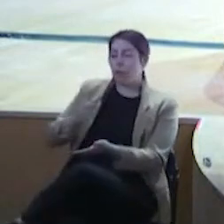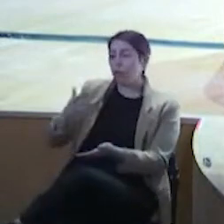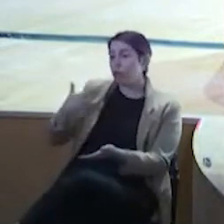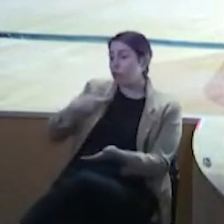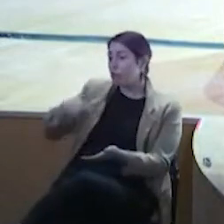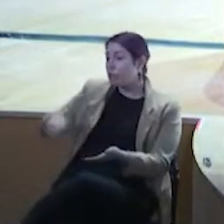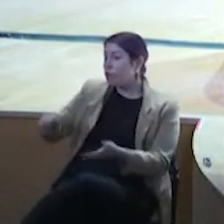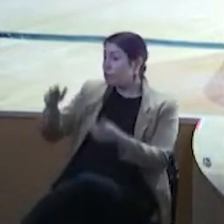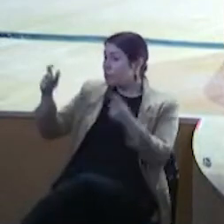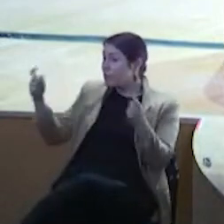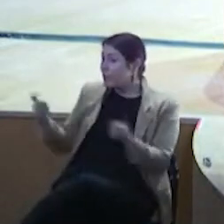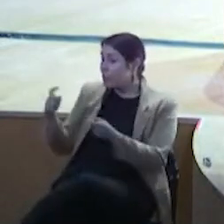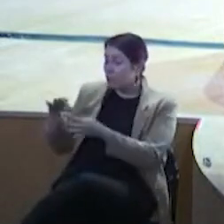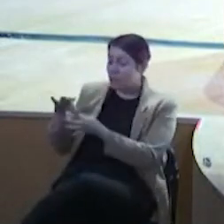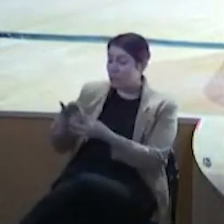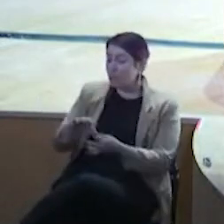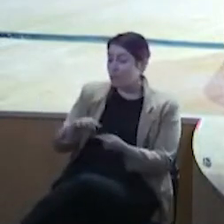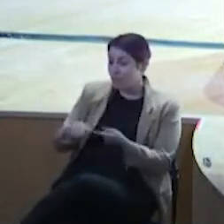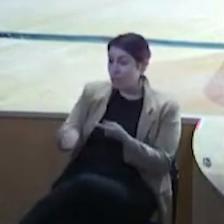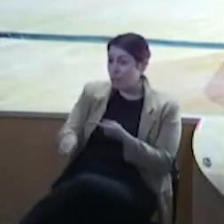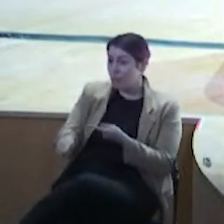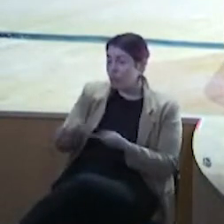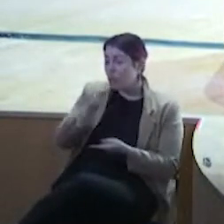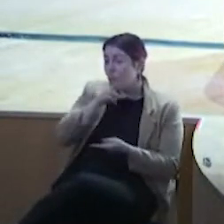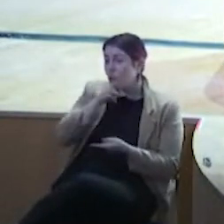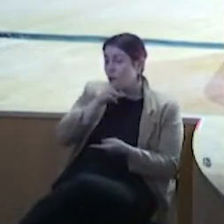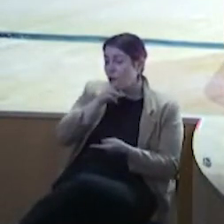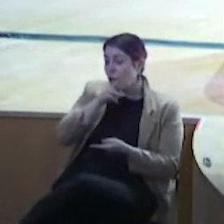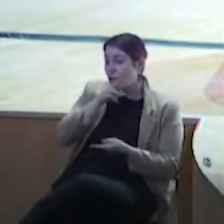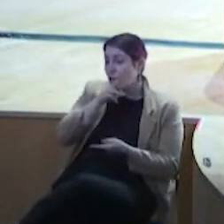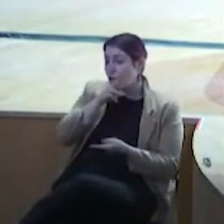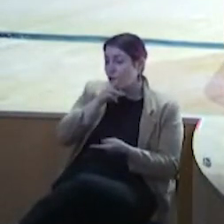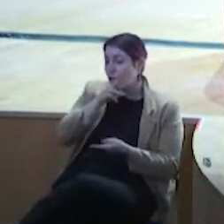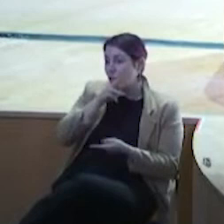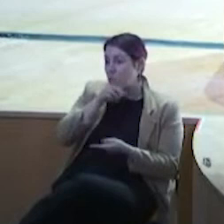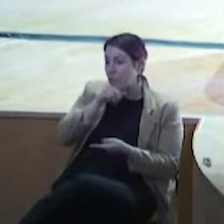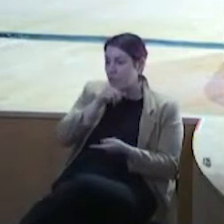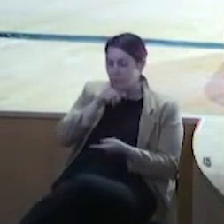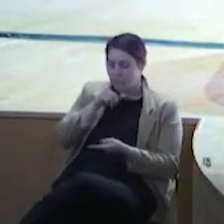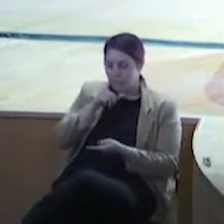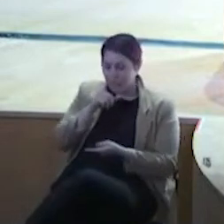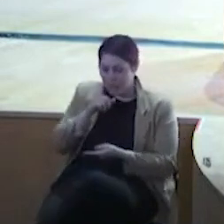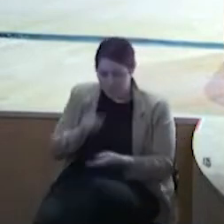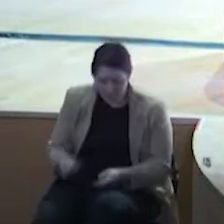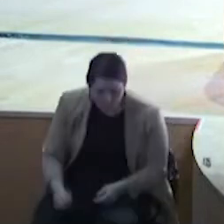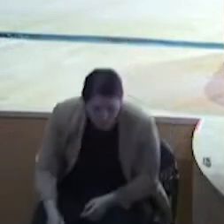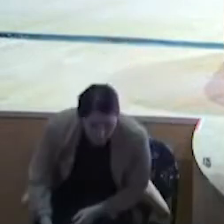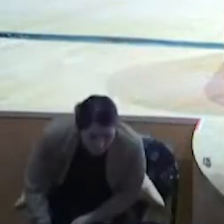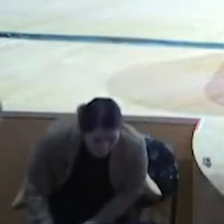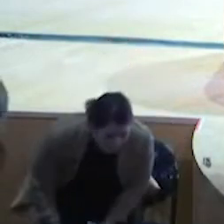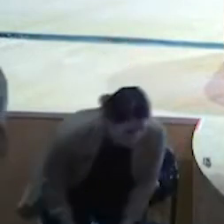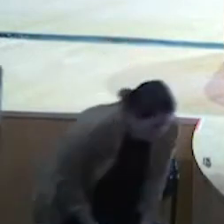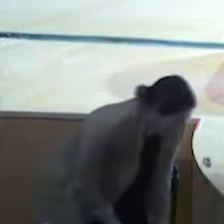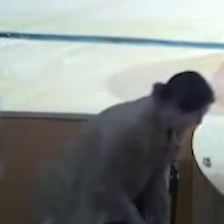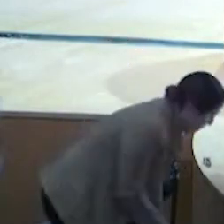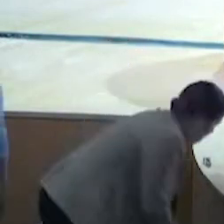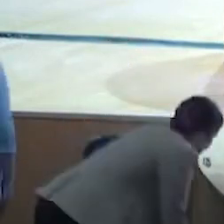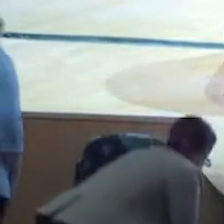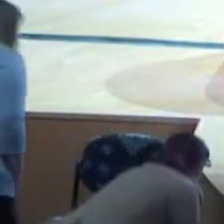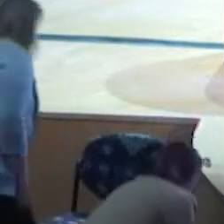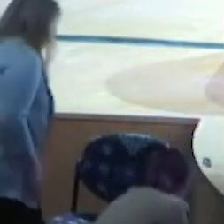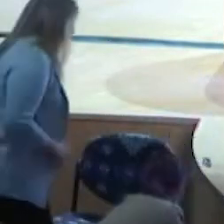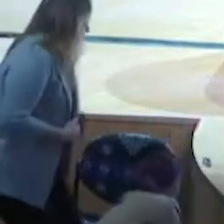ceremonies that are tied in with the river. So our creator, Mateville, gave us